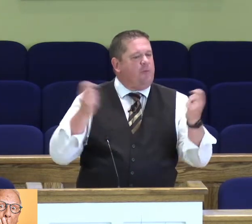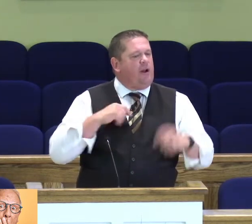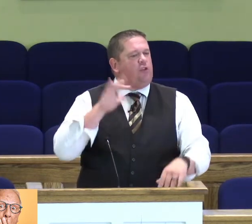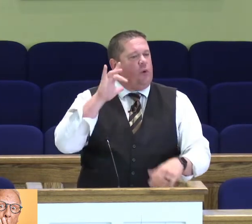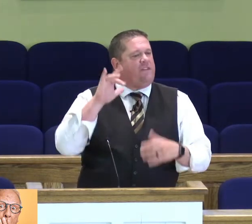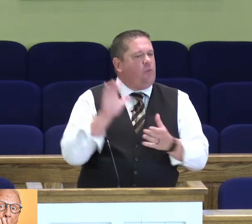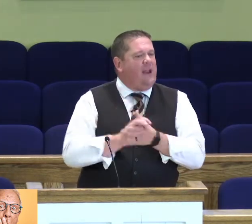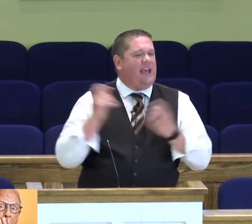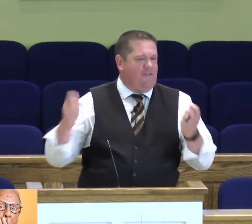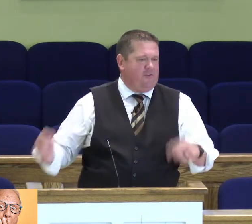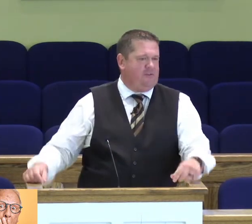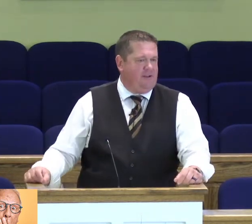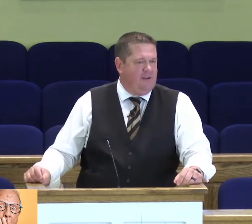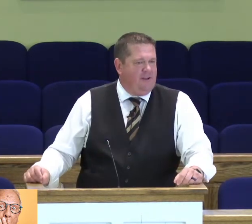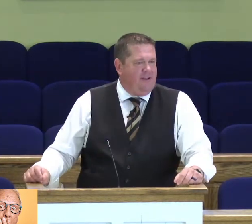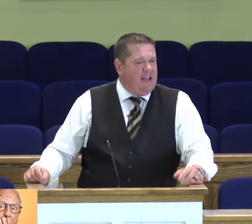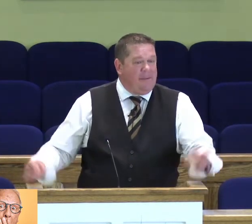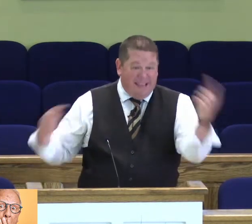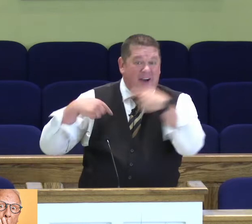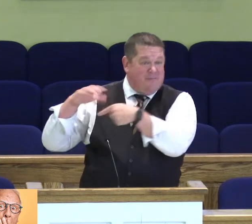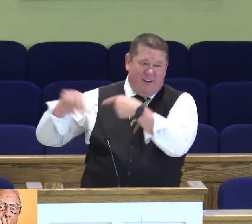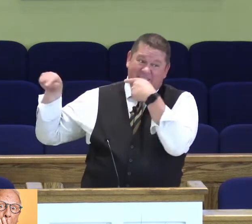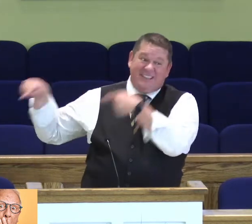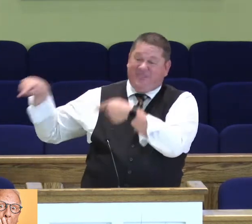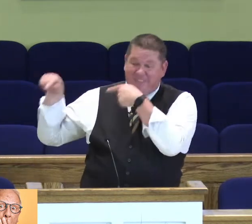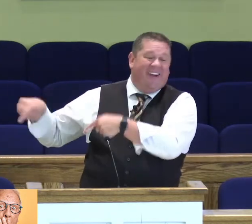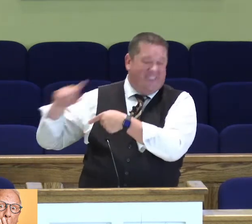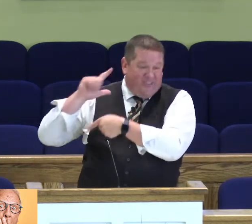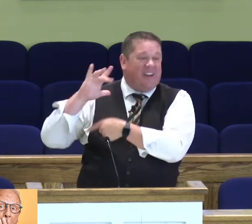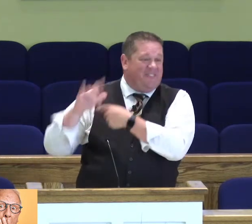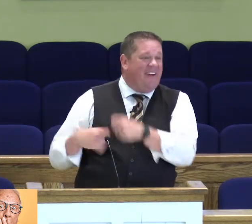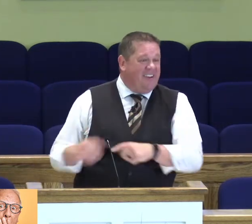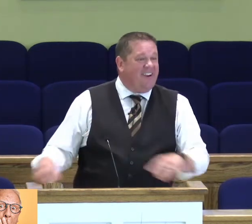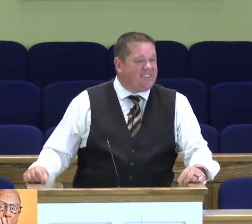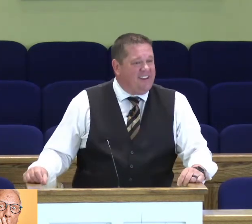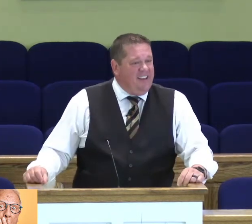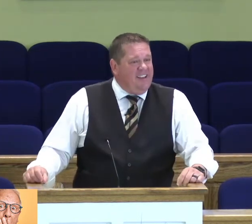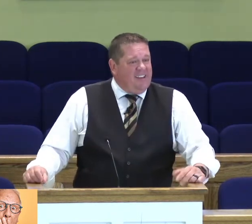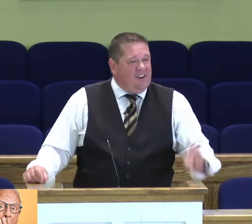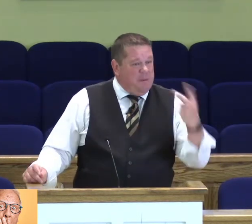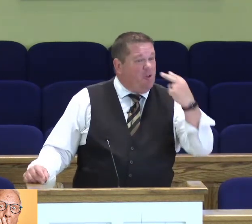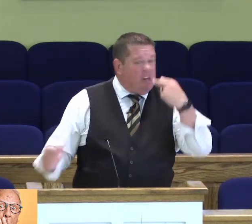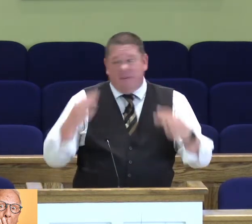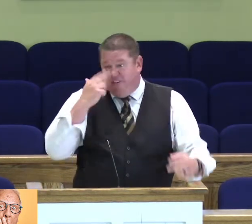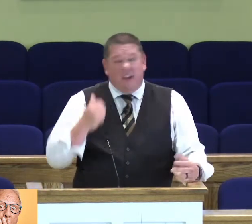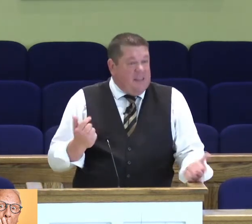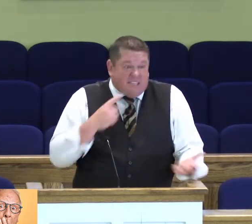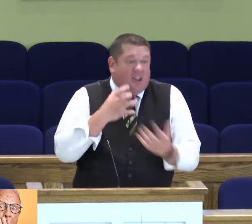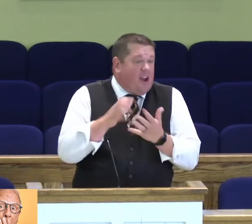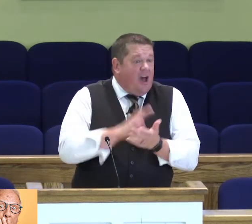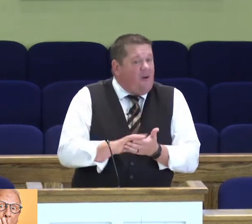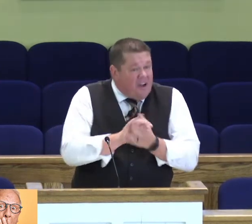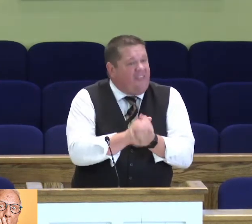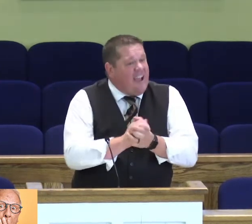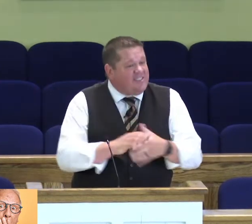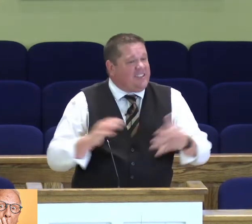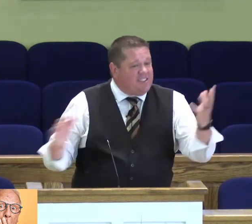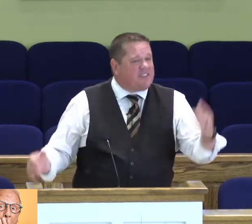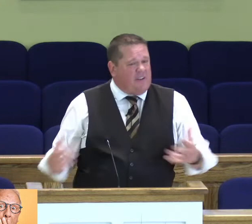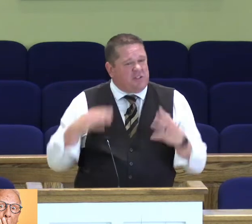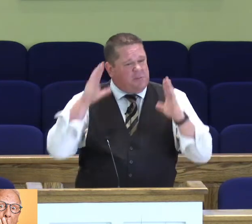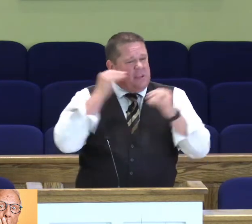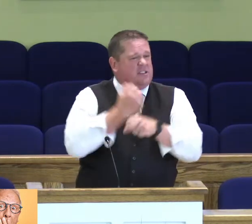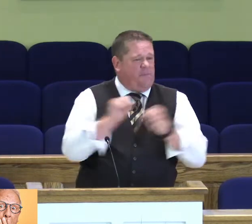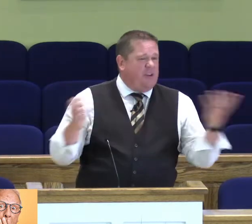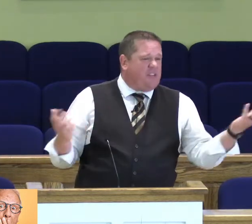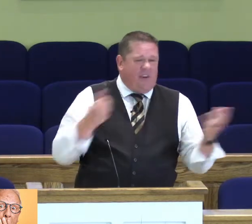people we were celebrating our 25th wedding anniversary. I'm like, yeah, I've been married to this woman right here for 25 years. And, you know, people are looking at me funny, but they said a lot of, oh, well, congratulations